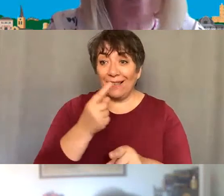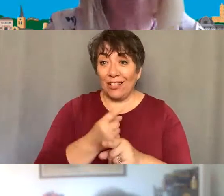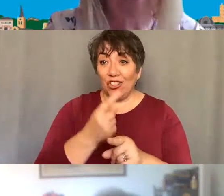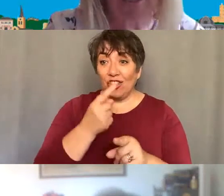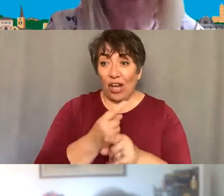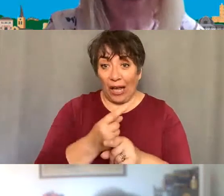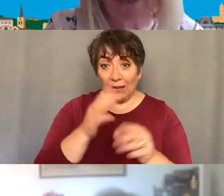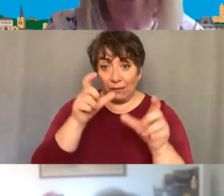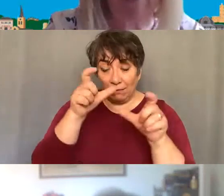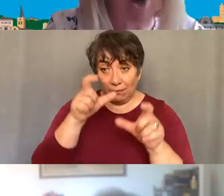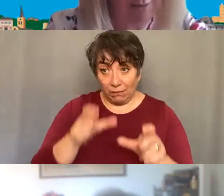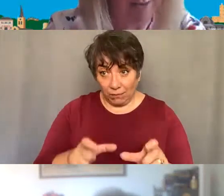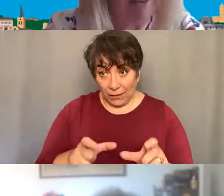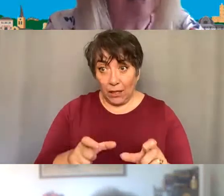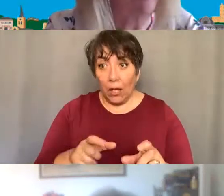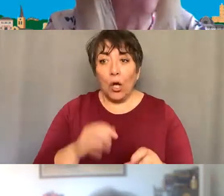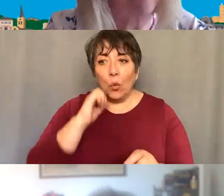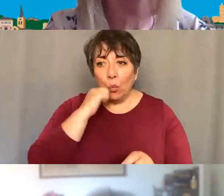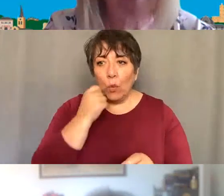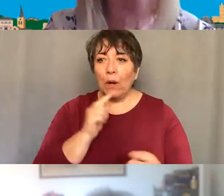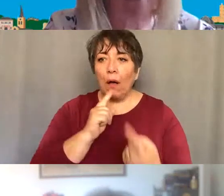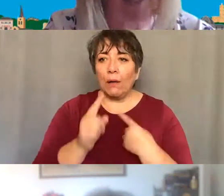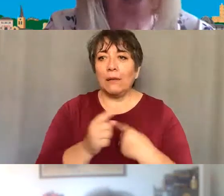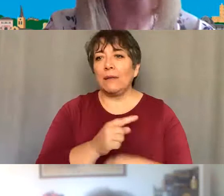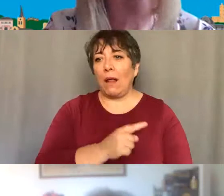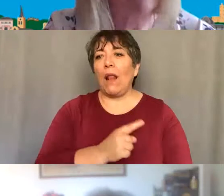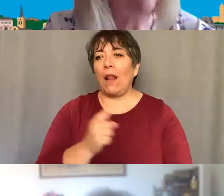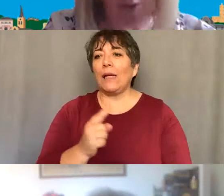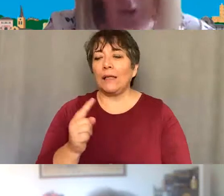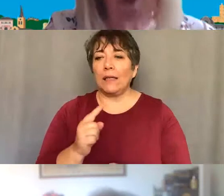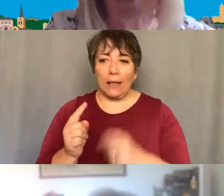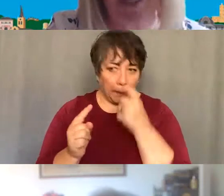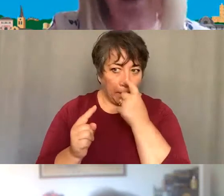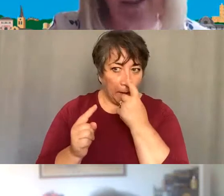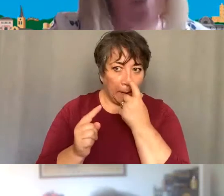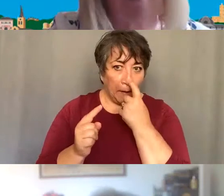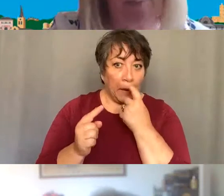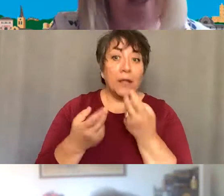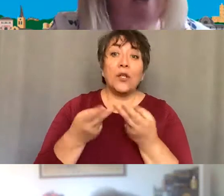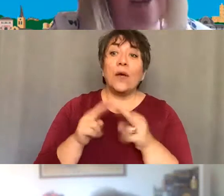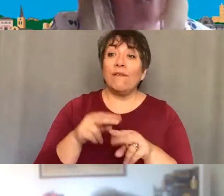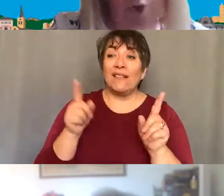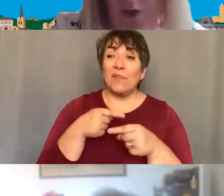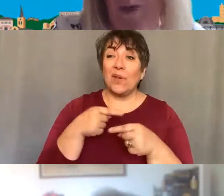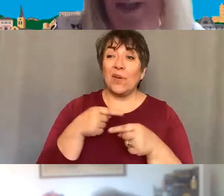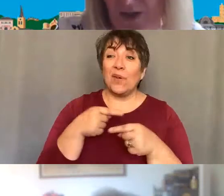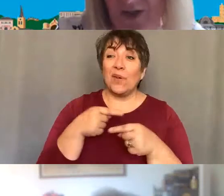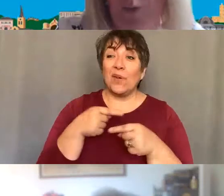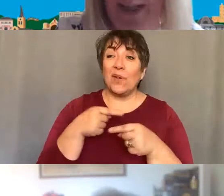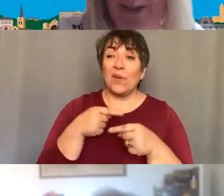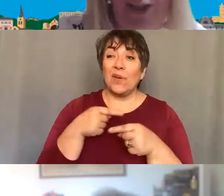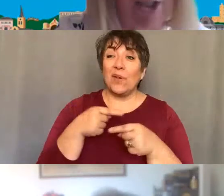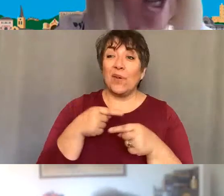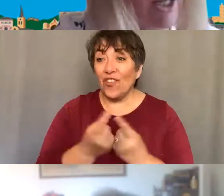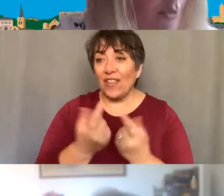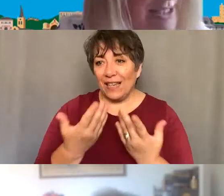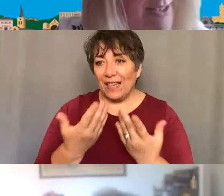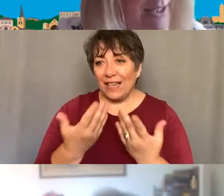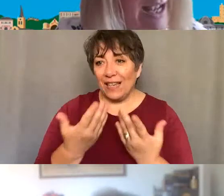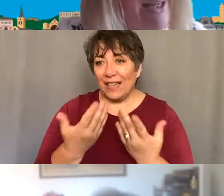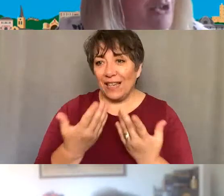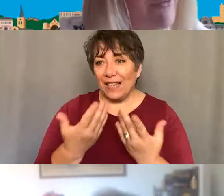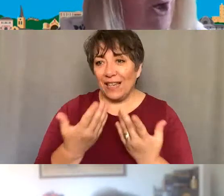very hard, and Kate, Mark, Linda and Tracy will all help so that all your questions will be answered.